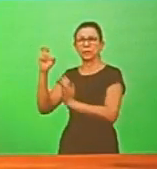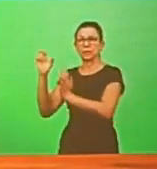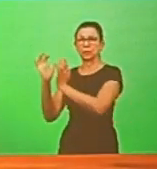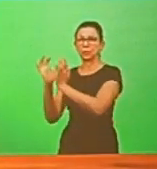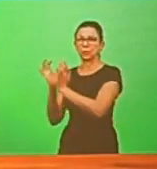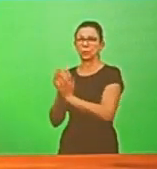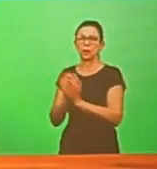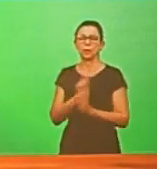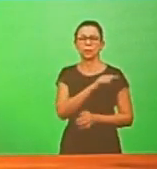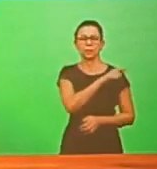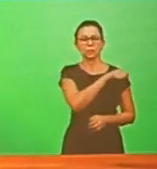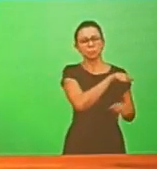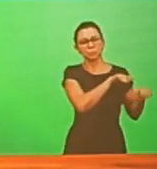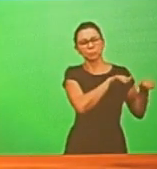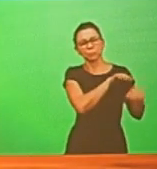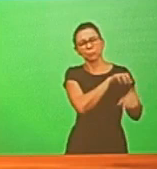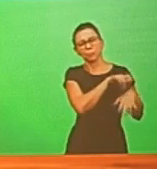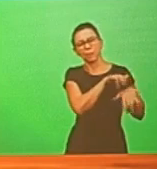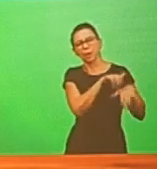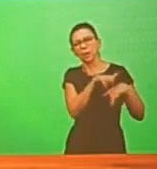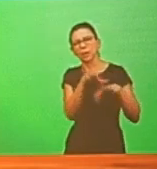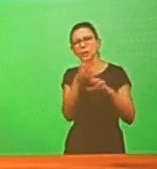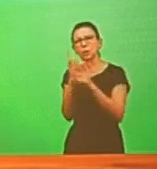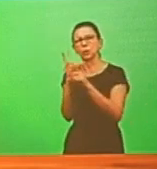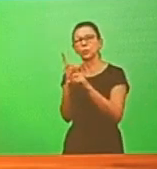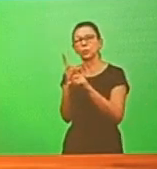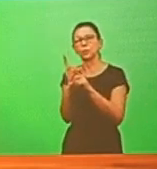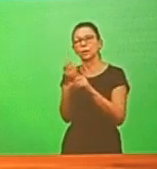their lamps and went out to meet the bridegroom.